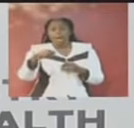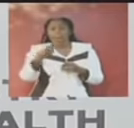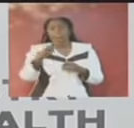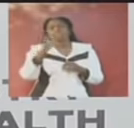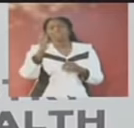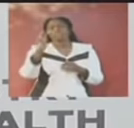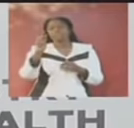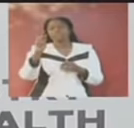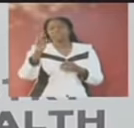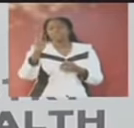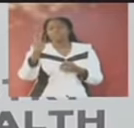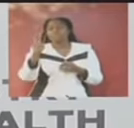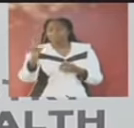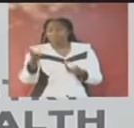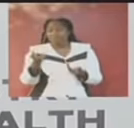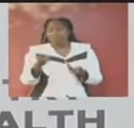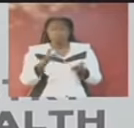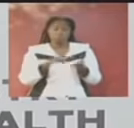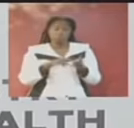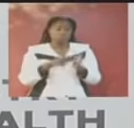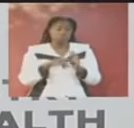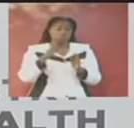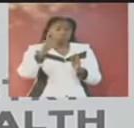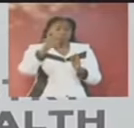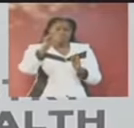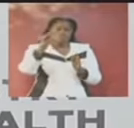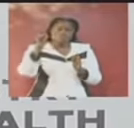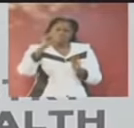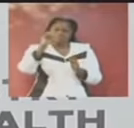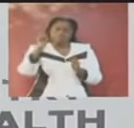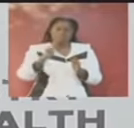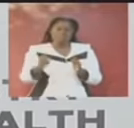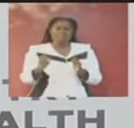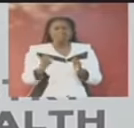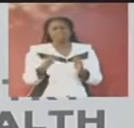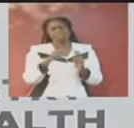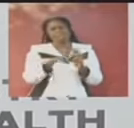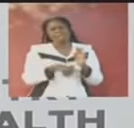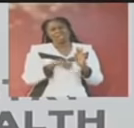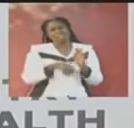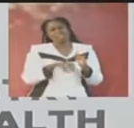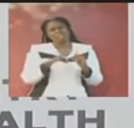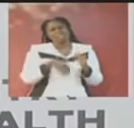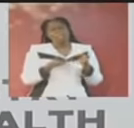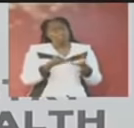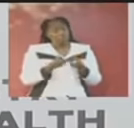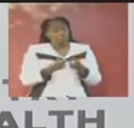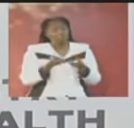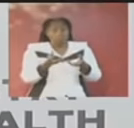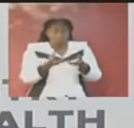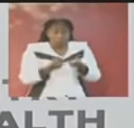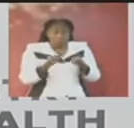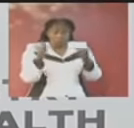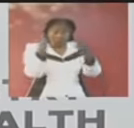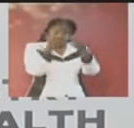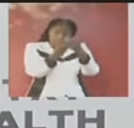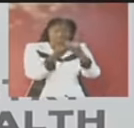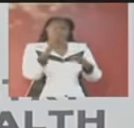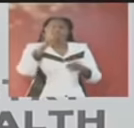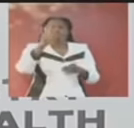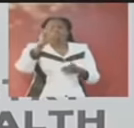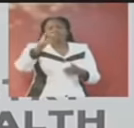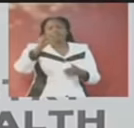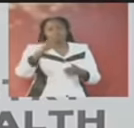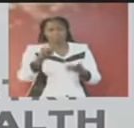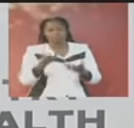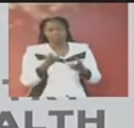32,667, which is about 20% less than our target of 40,000. In this regard, I would